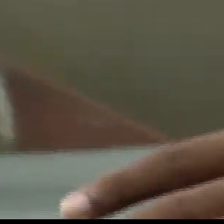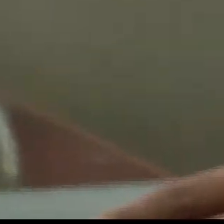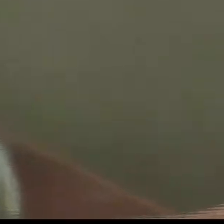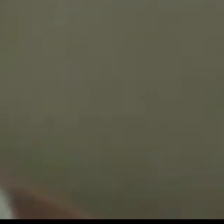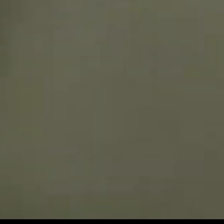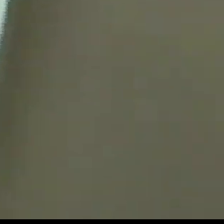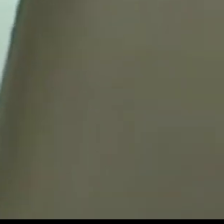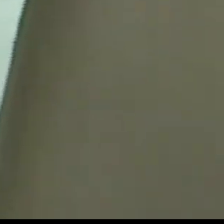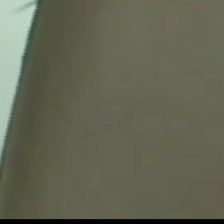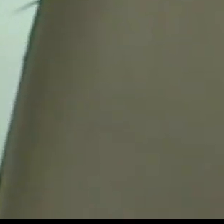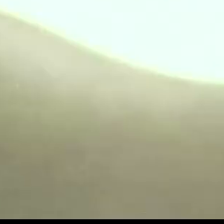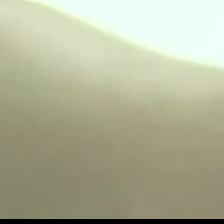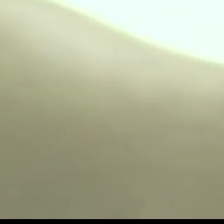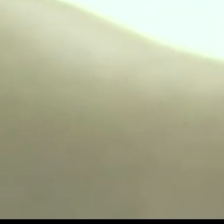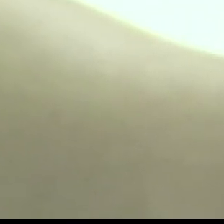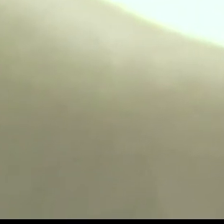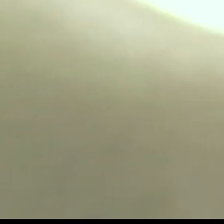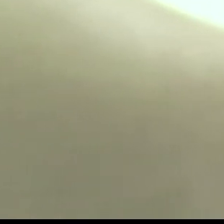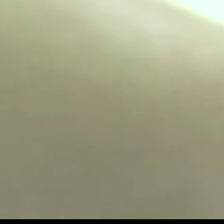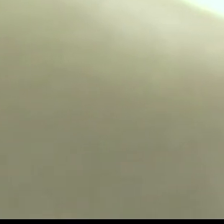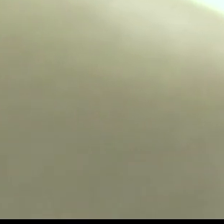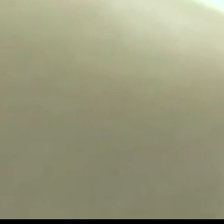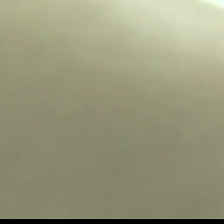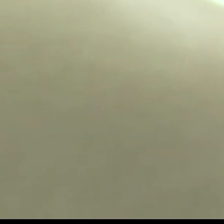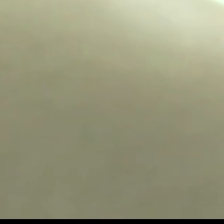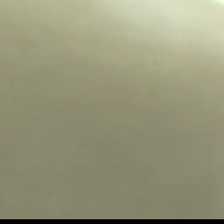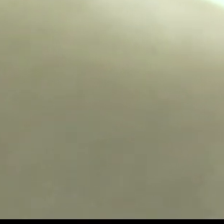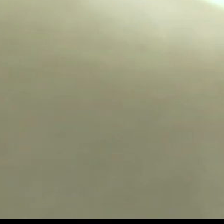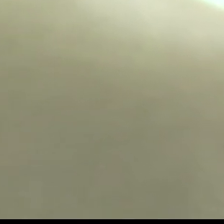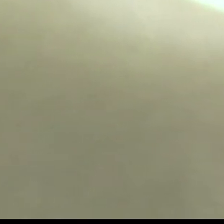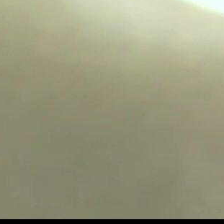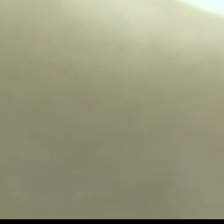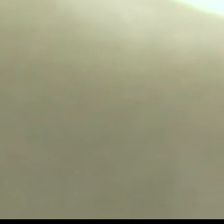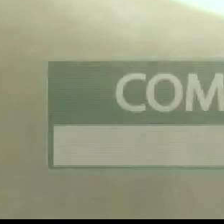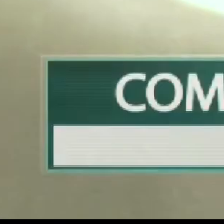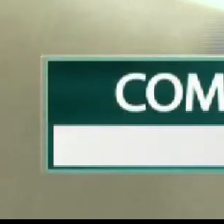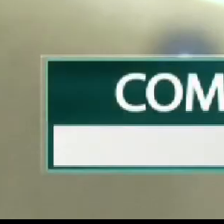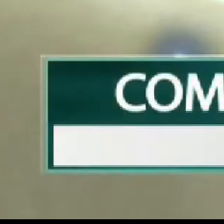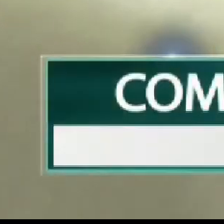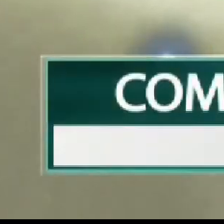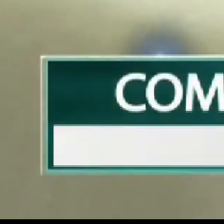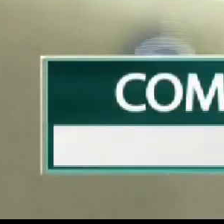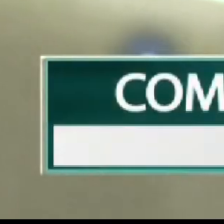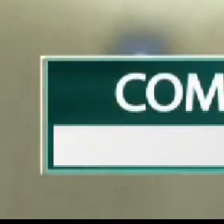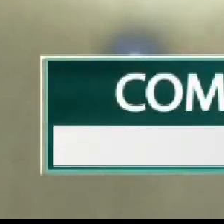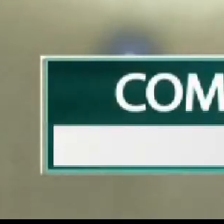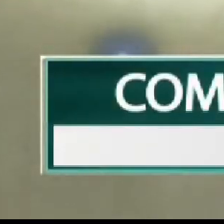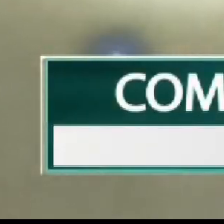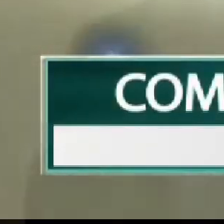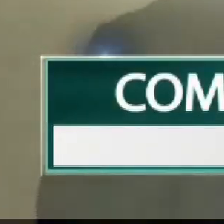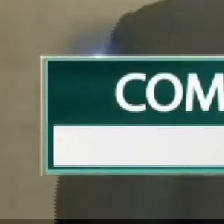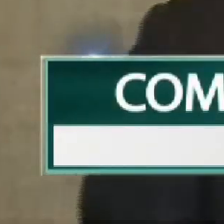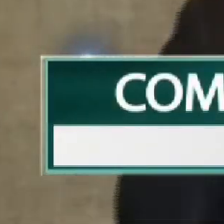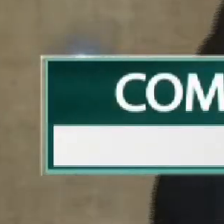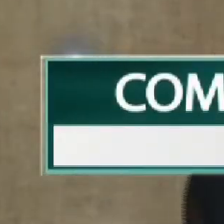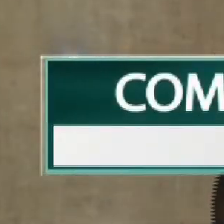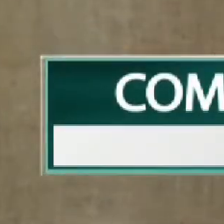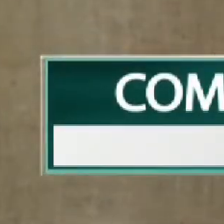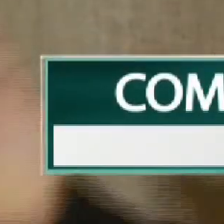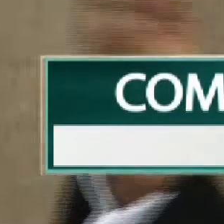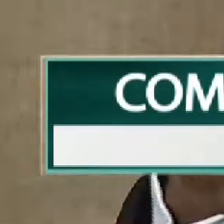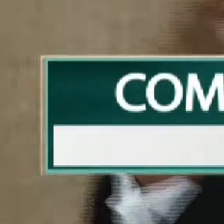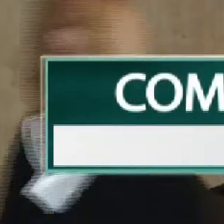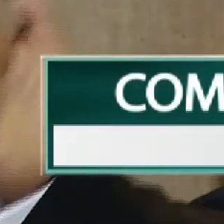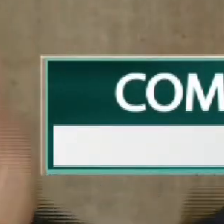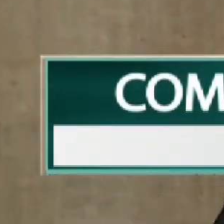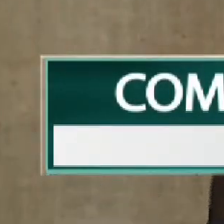the west and north. But outside of our studios just now, we have cloudy skies, temperature 72 degrees, a relative humidity 88%, winds out